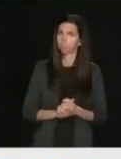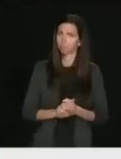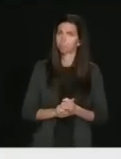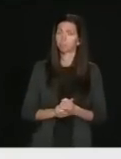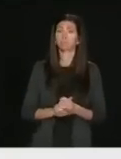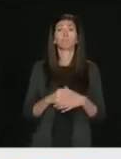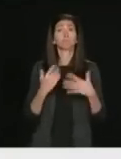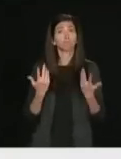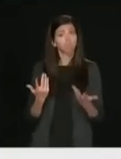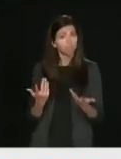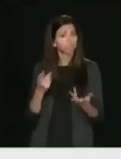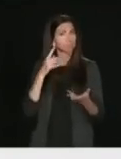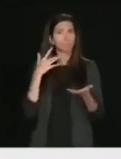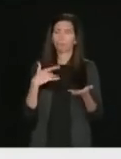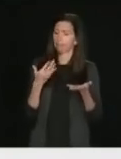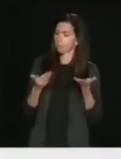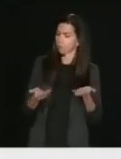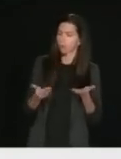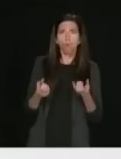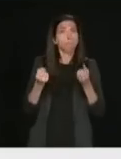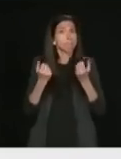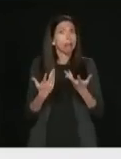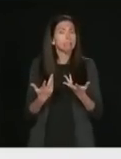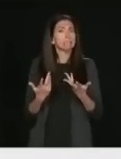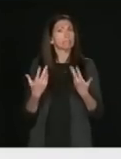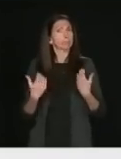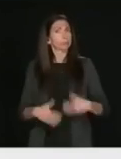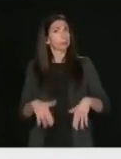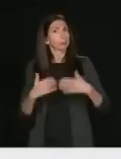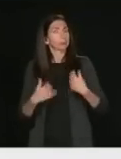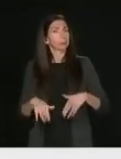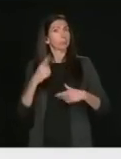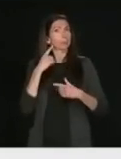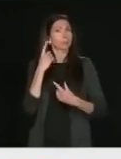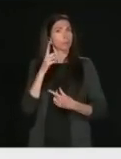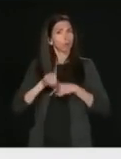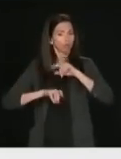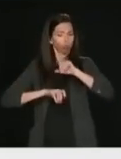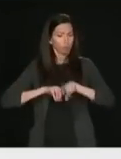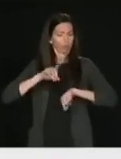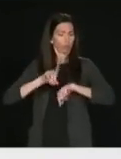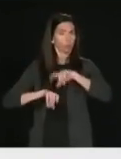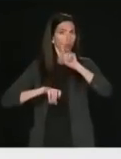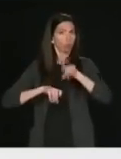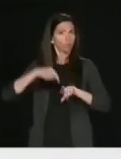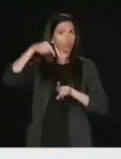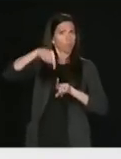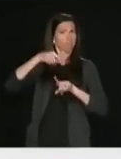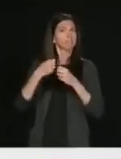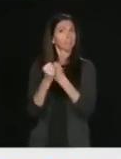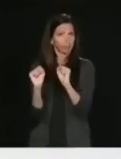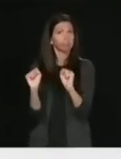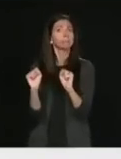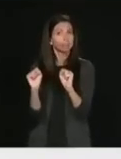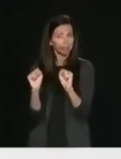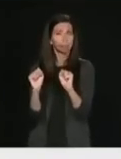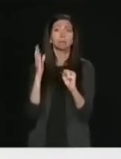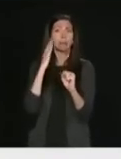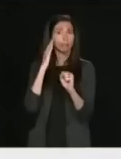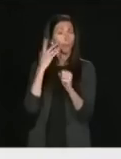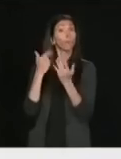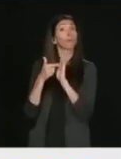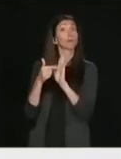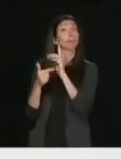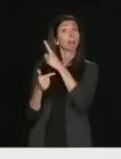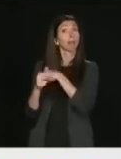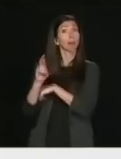good questions being asked by a whole lot of people about safety right now, first and foremost by the RCAF. And